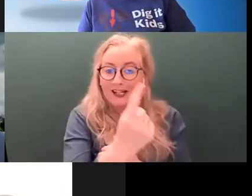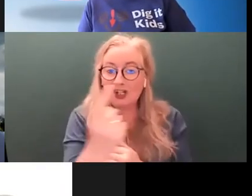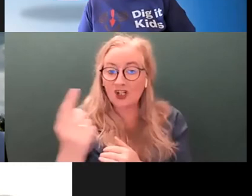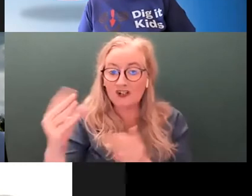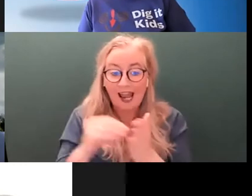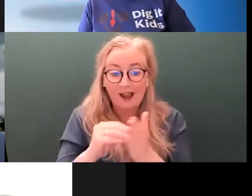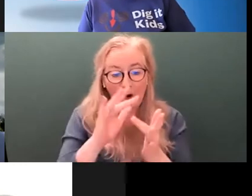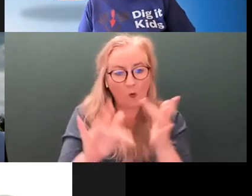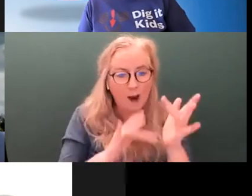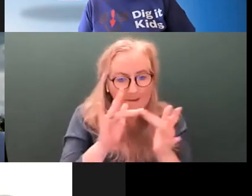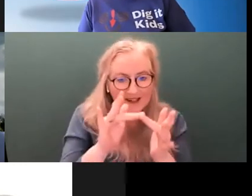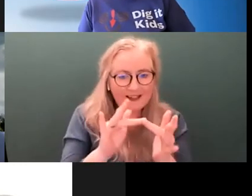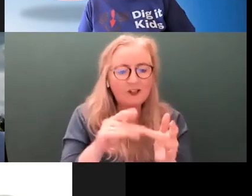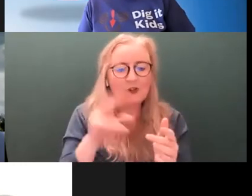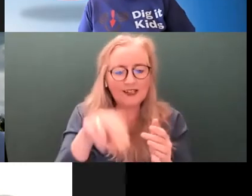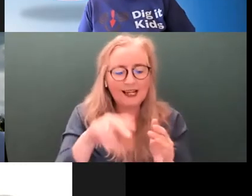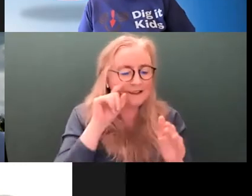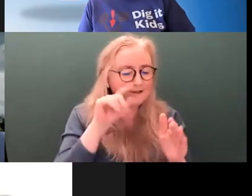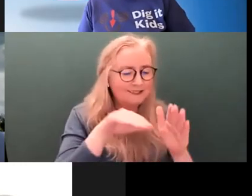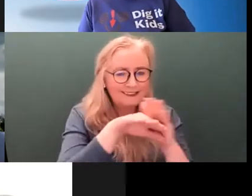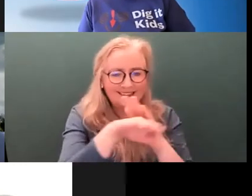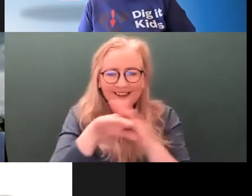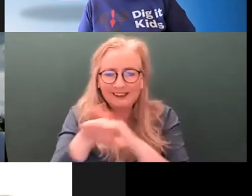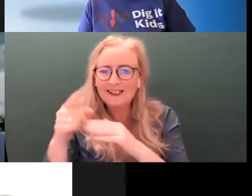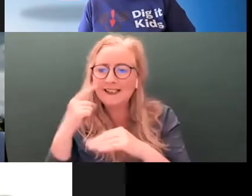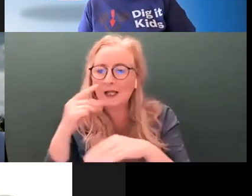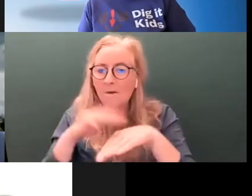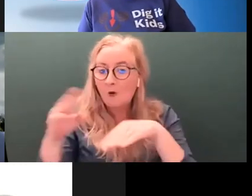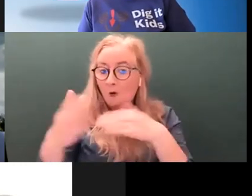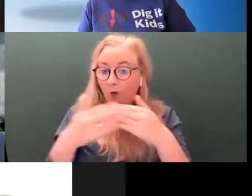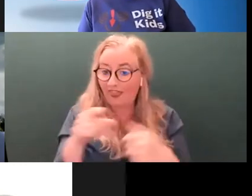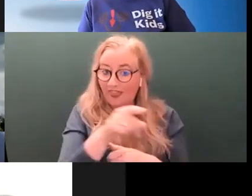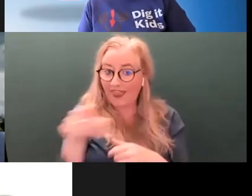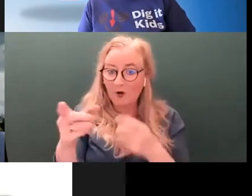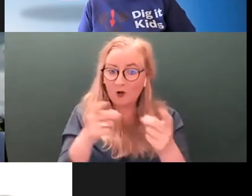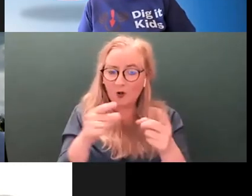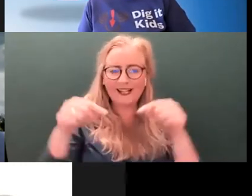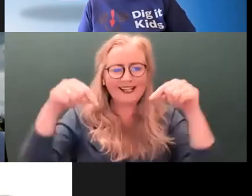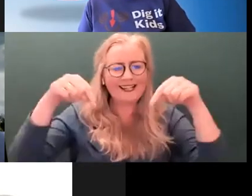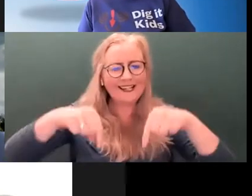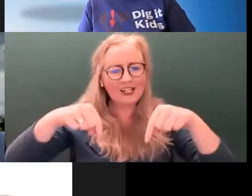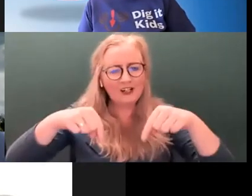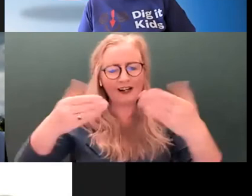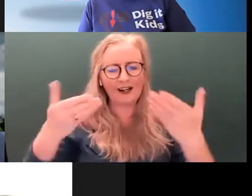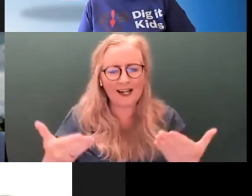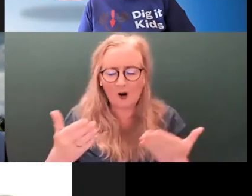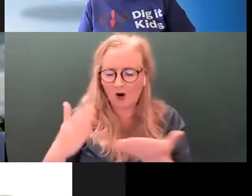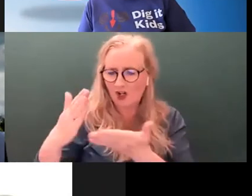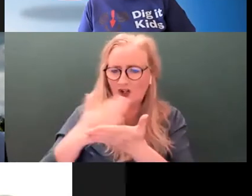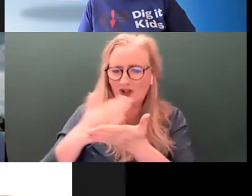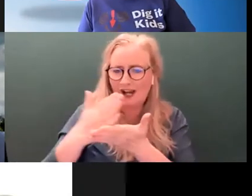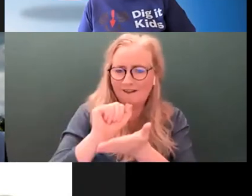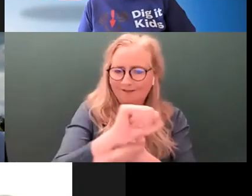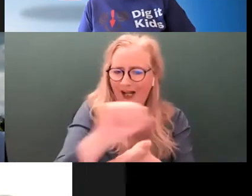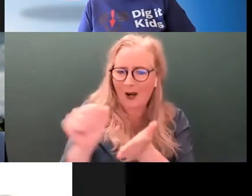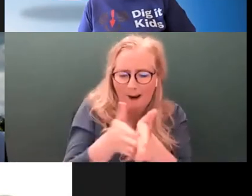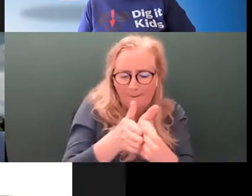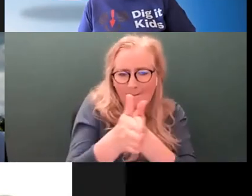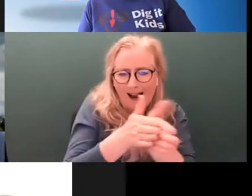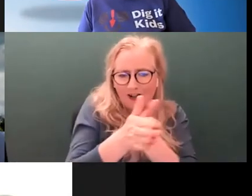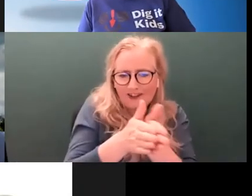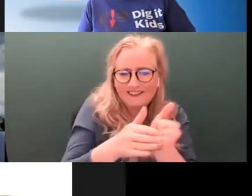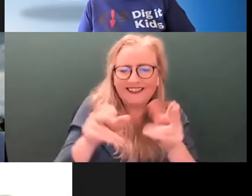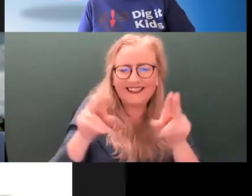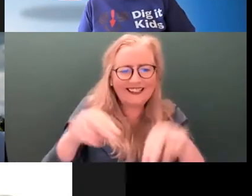each of them have places that you can see more about what they do. They're here really to share their passion so that it can begin